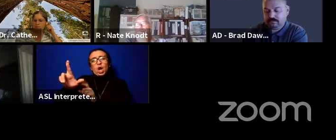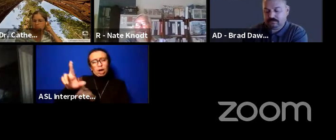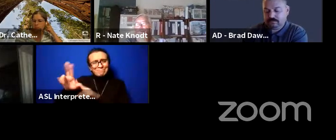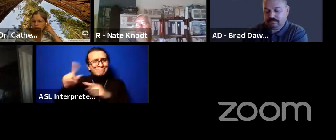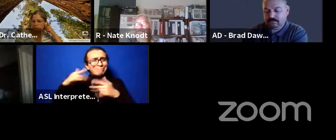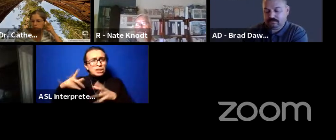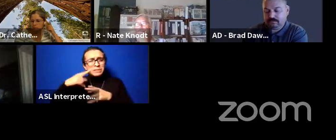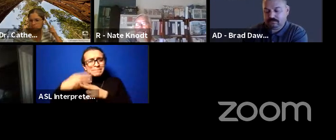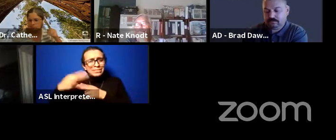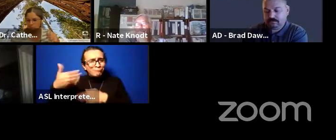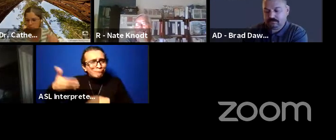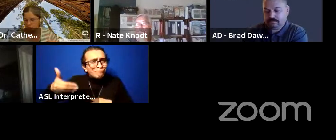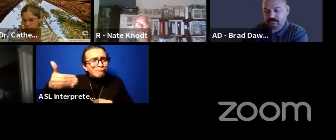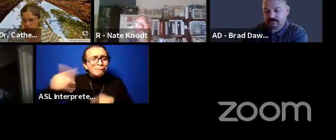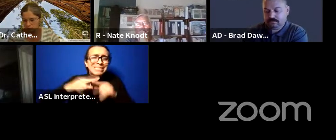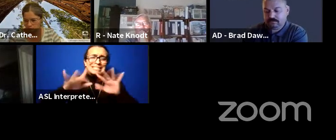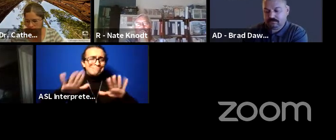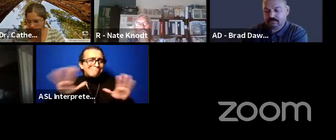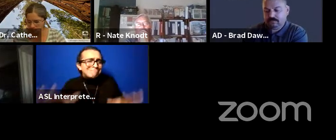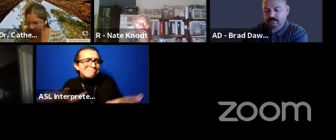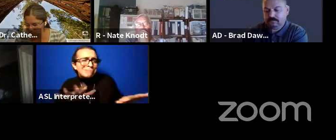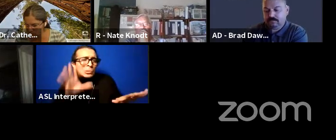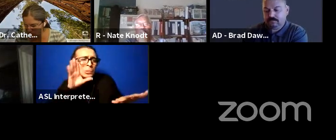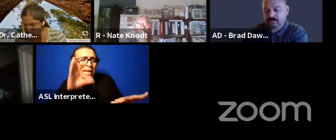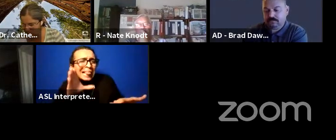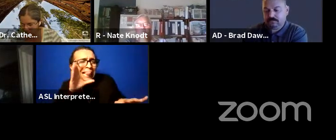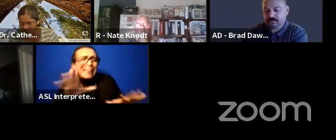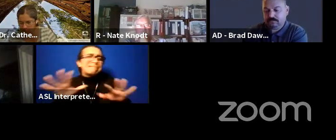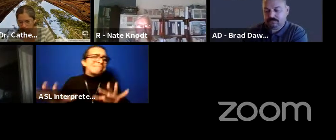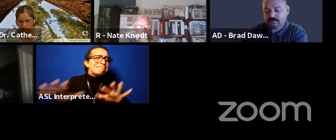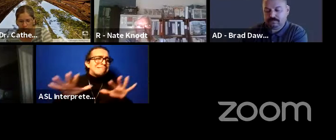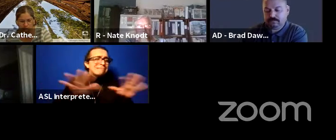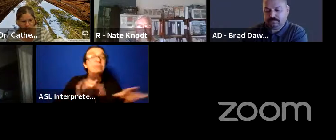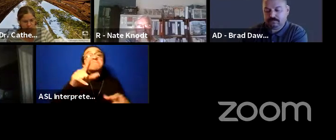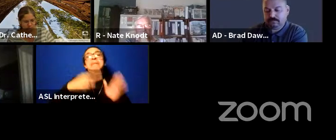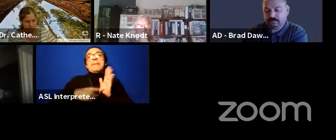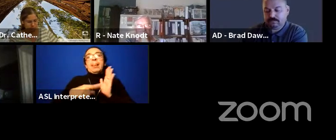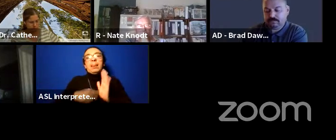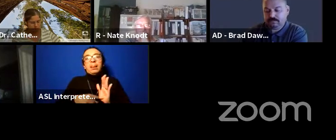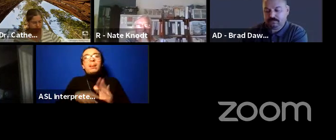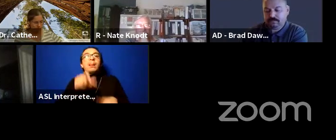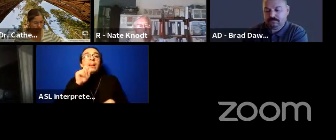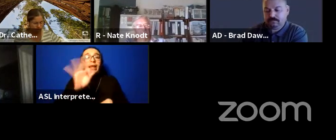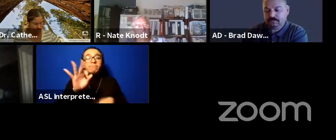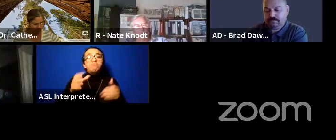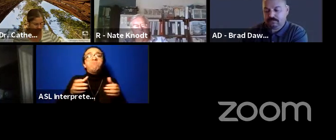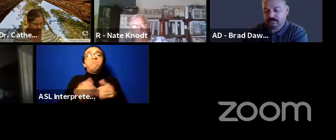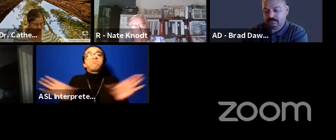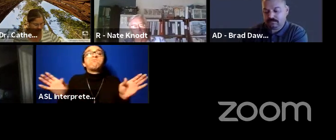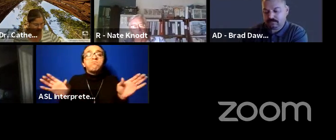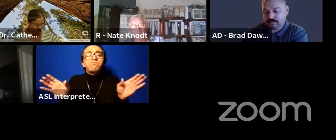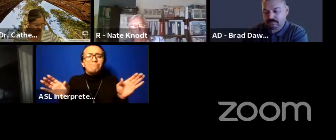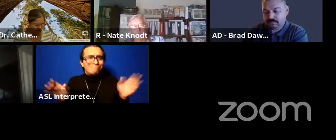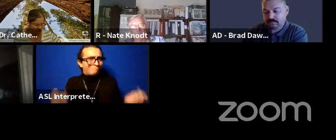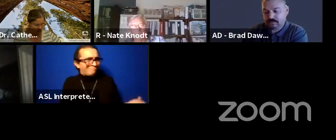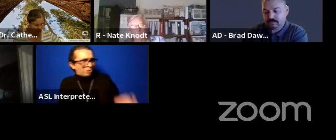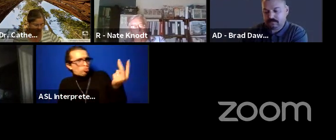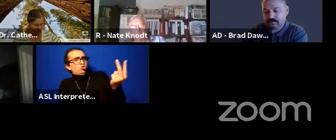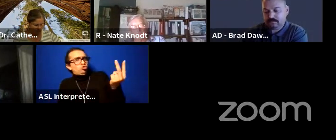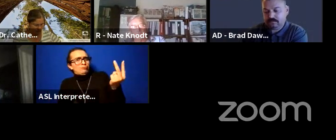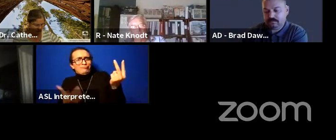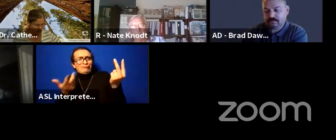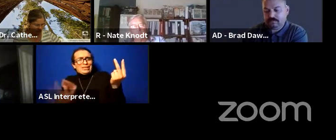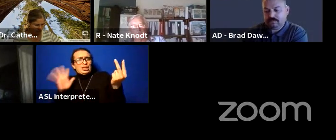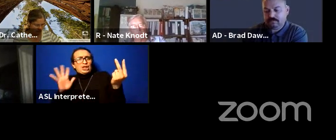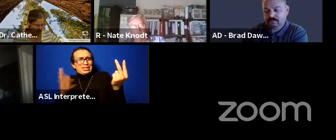if you find we go into breakout groups and there are 2 of you, and don't fret and be like, oh, I don't want to lead this. It could